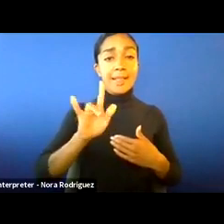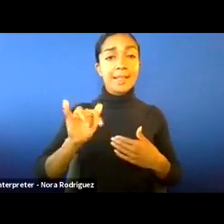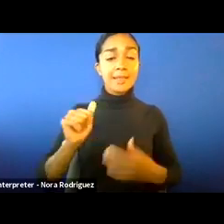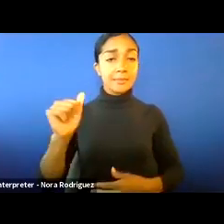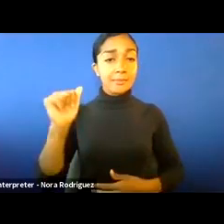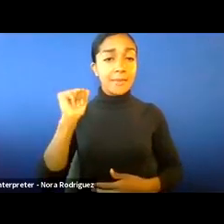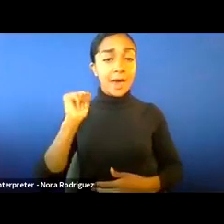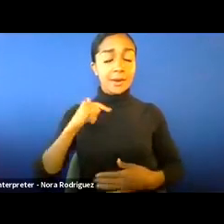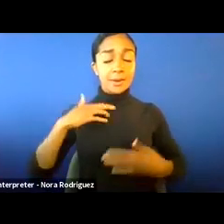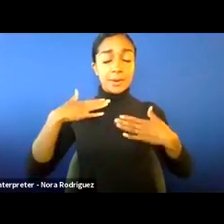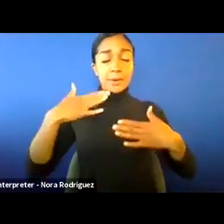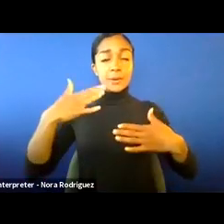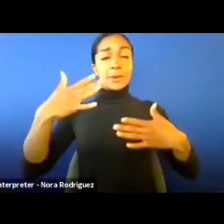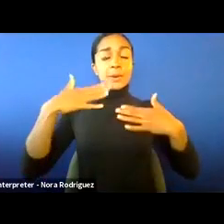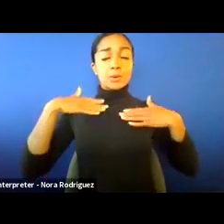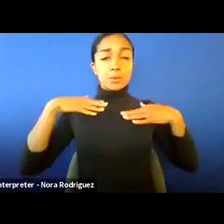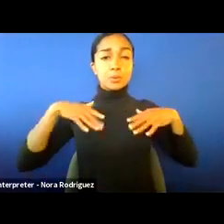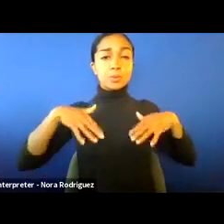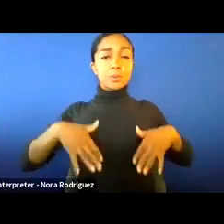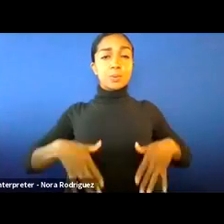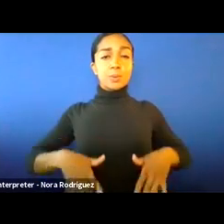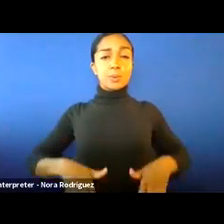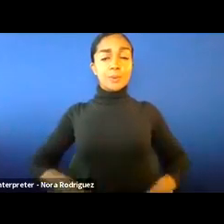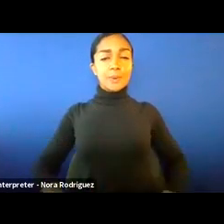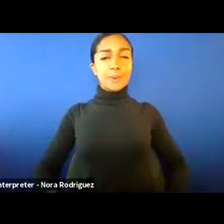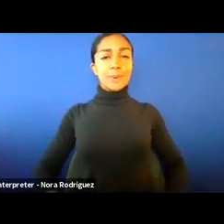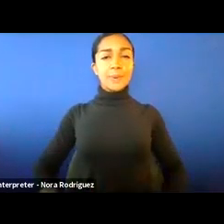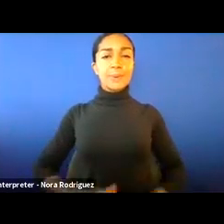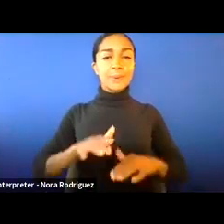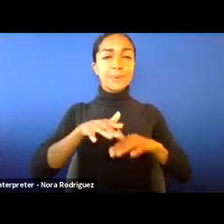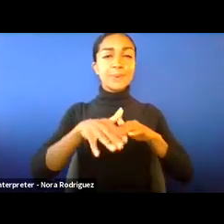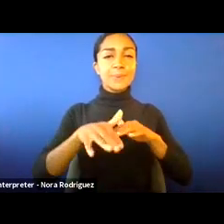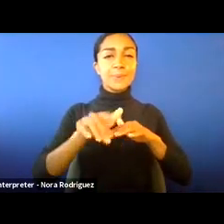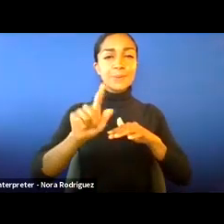way down to your toes. And exhale.